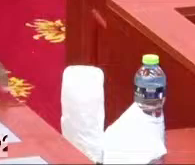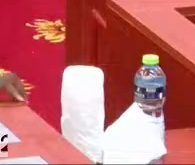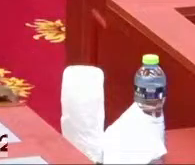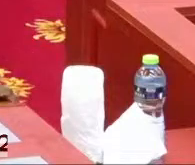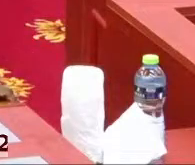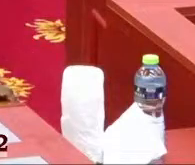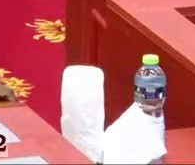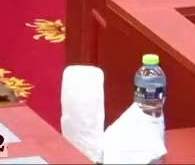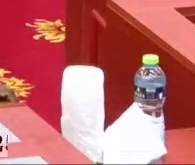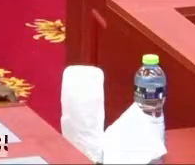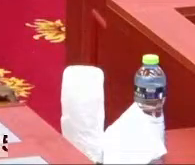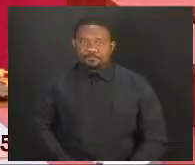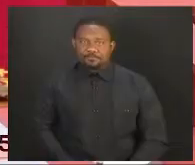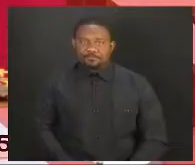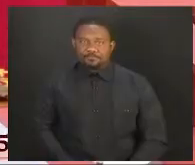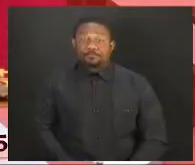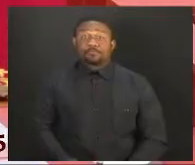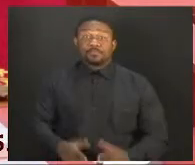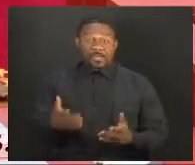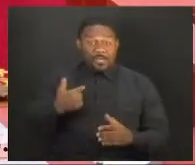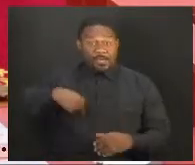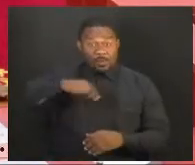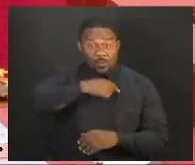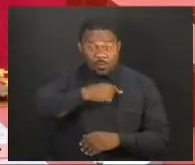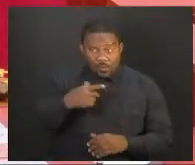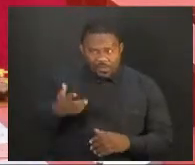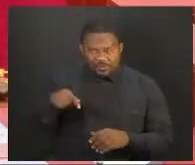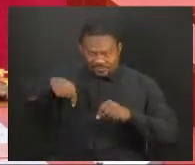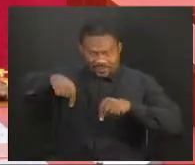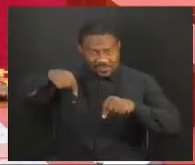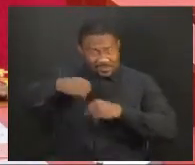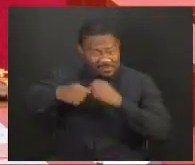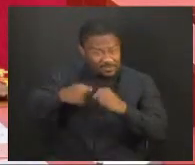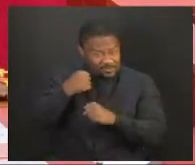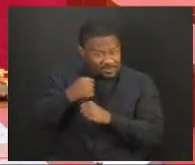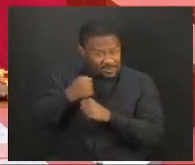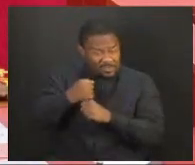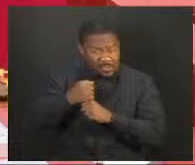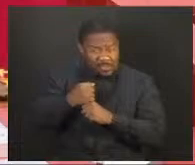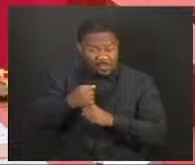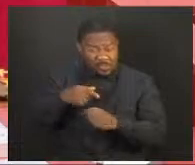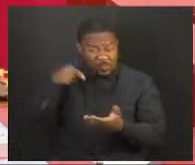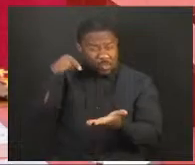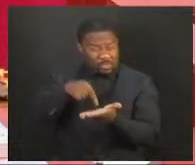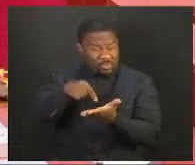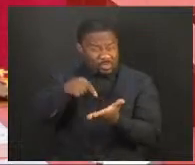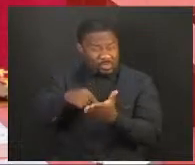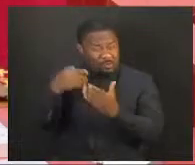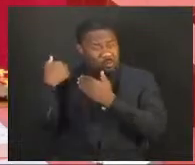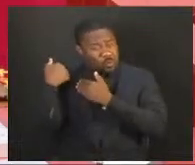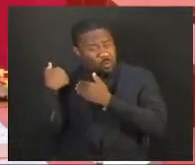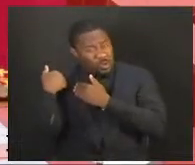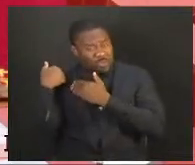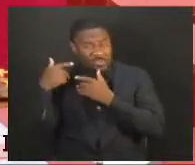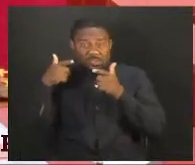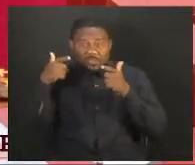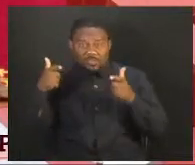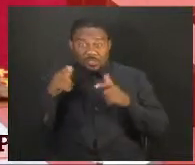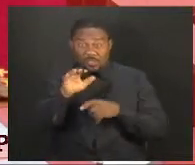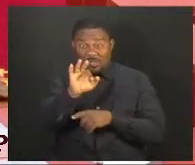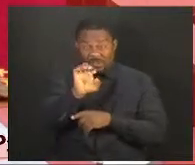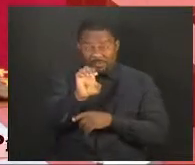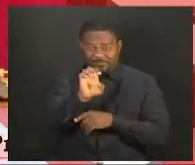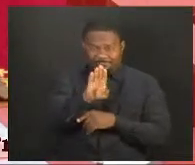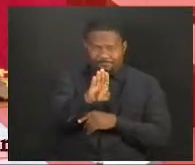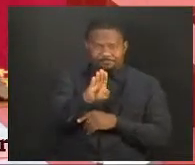debt service obligation of this financial year is equally burdensome with significant harms. February, we